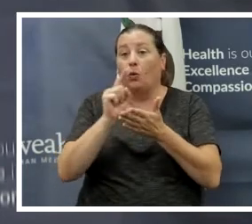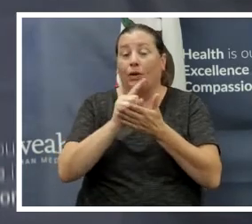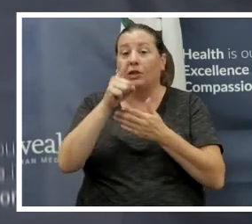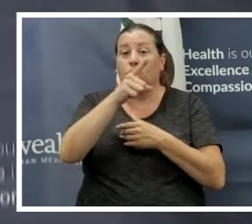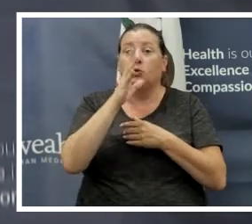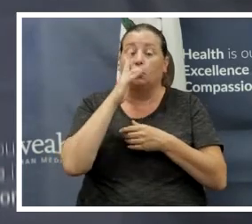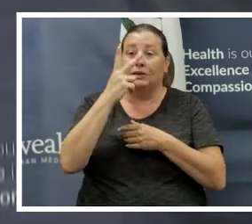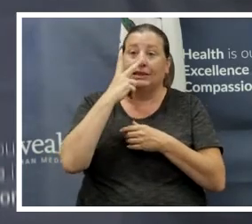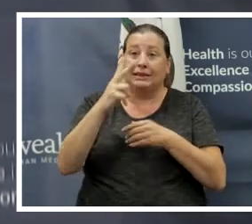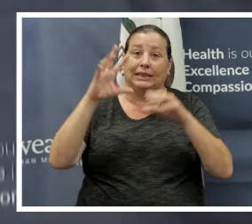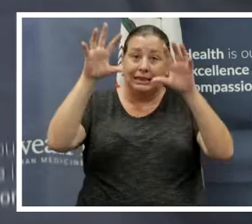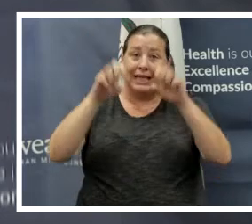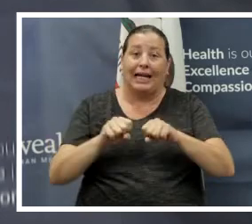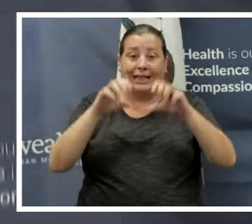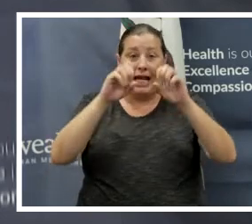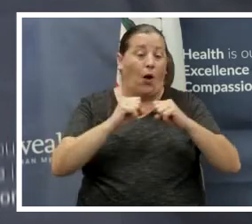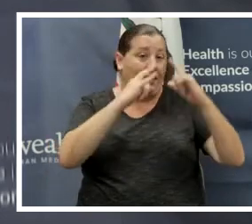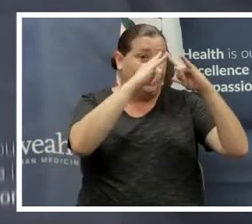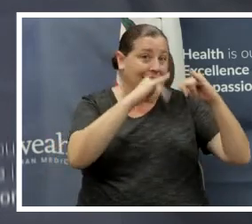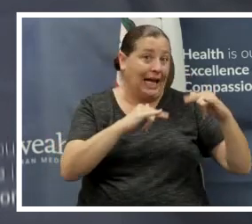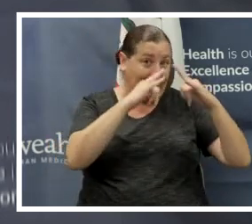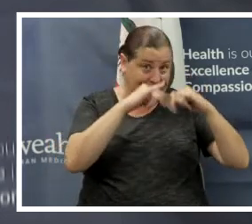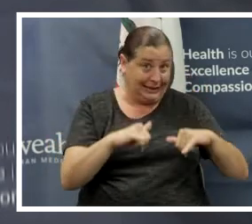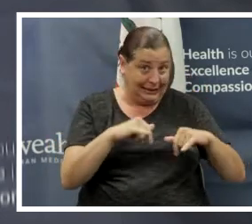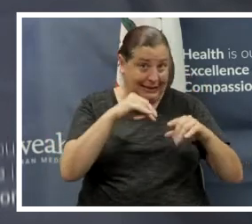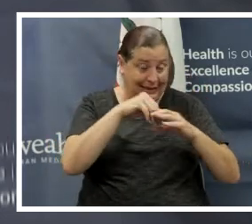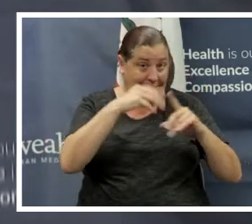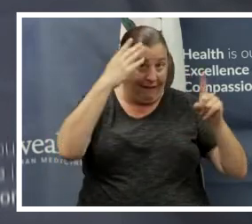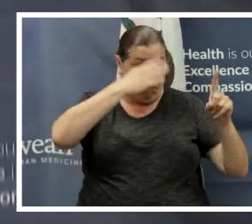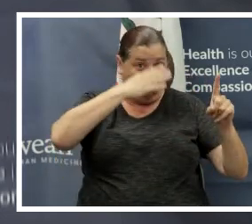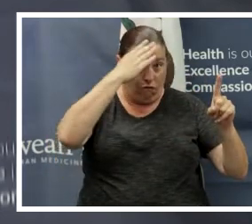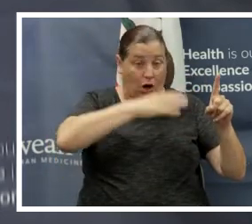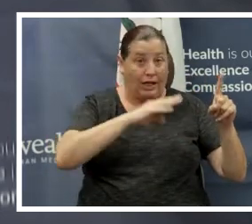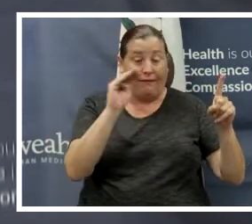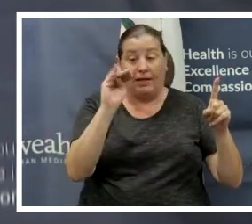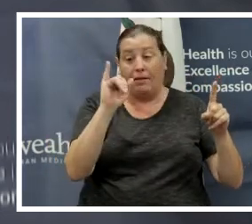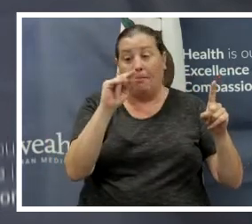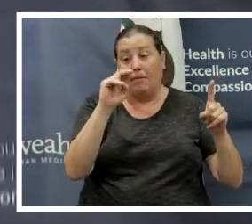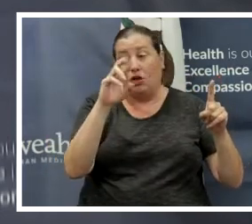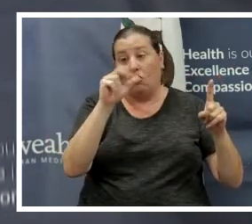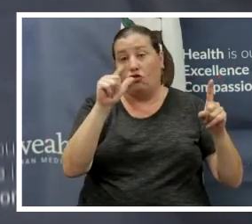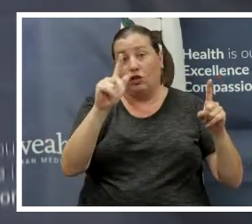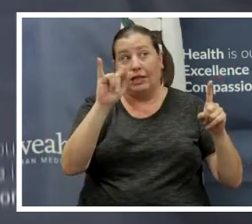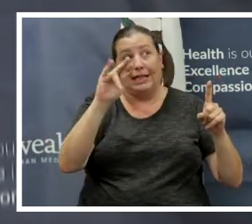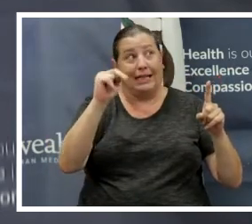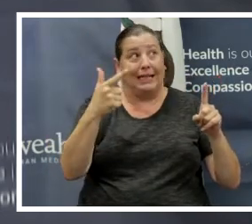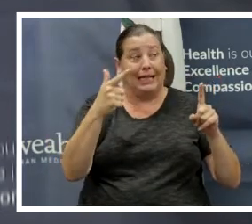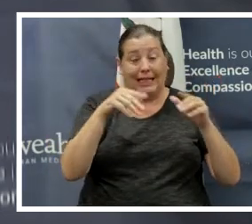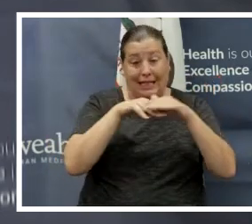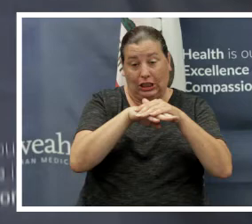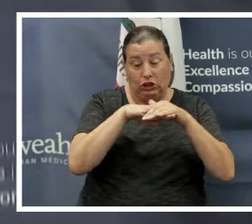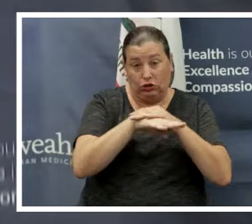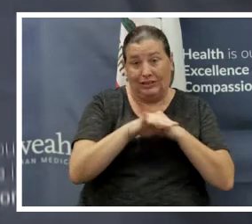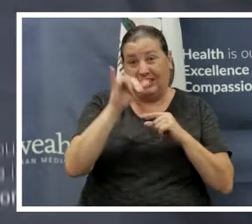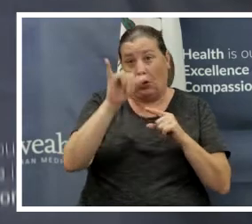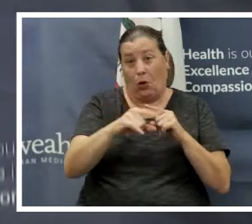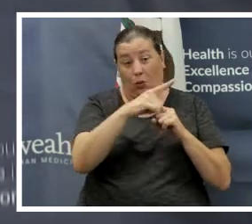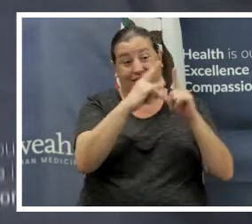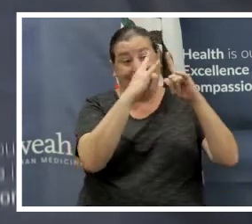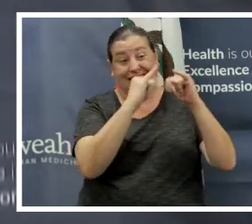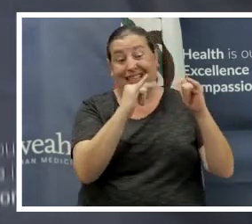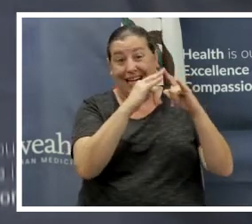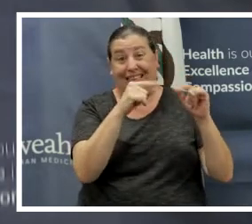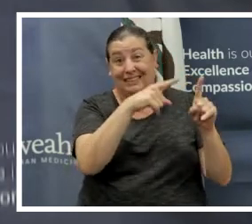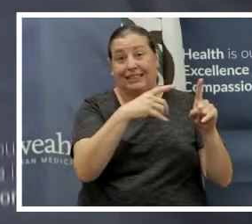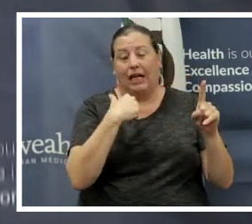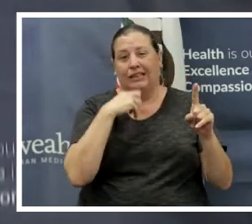tents. They're out in the parking lot in front of the Mineral King Wing entrance. So those tents have been kind of auxiliary tents to